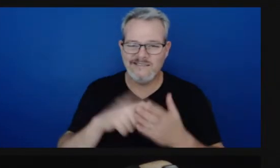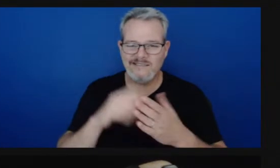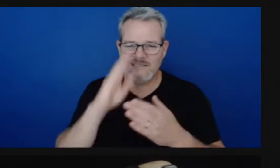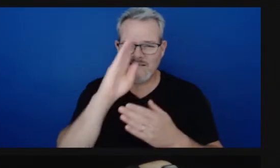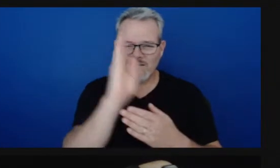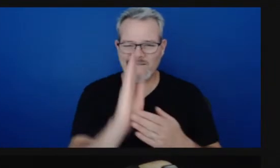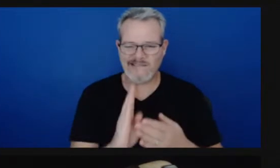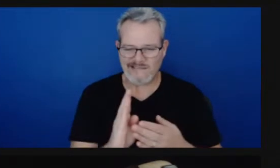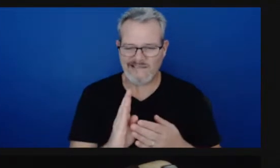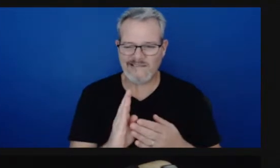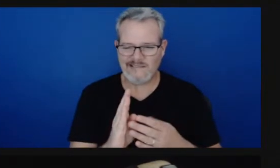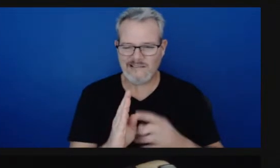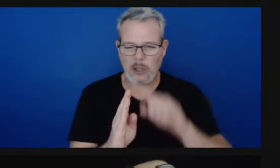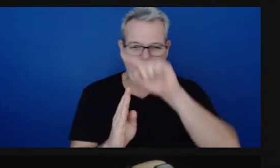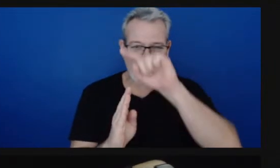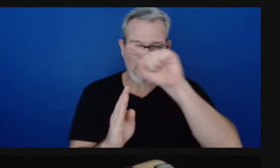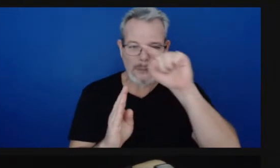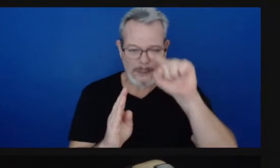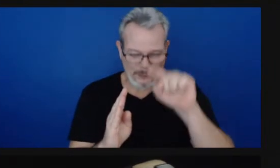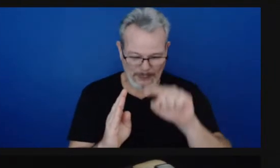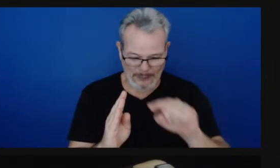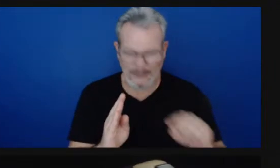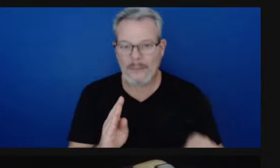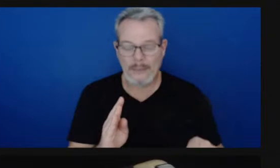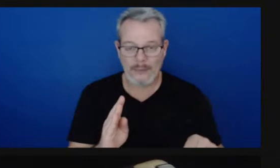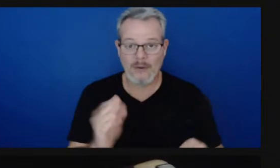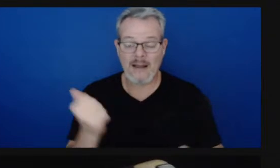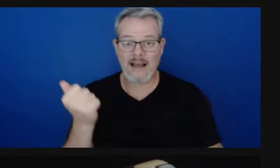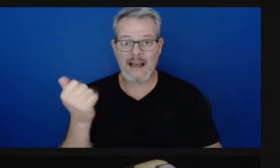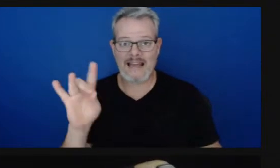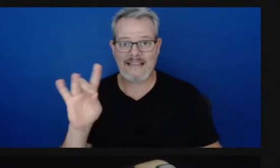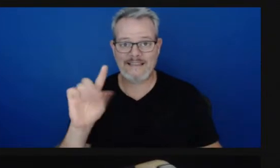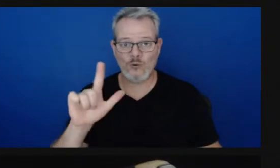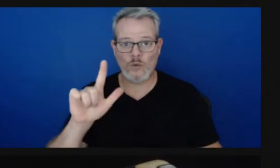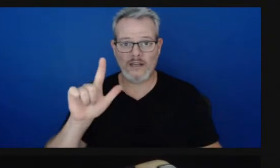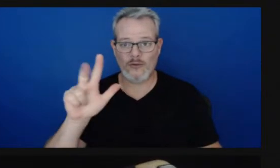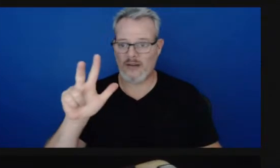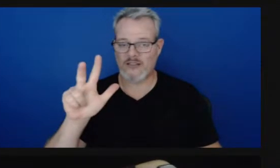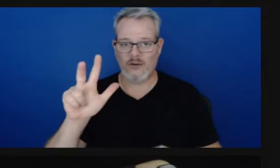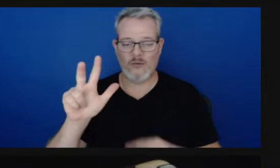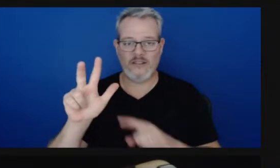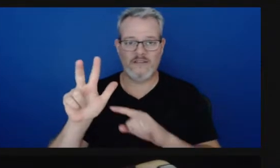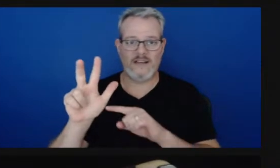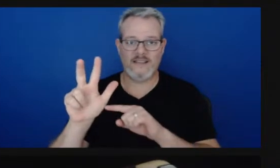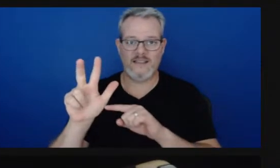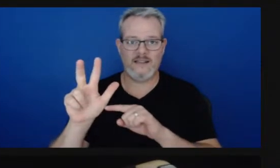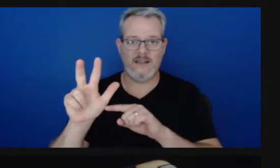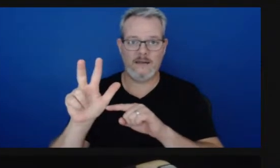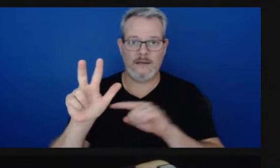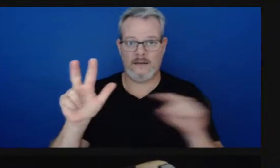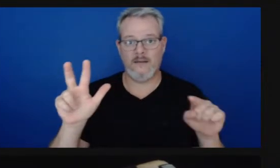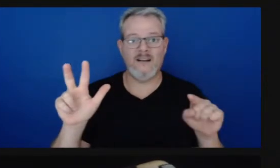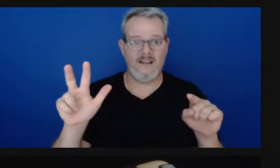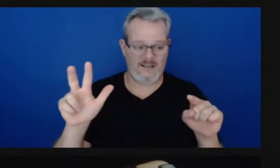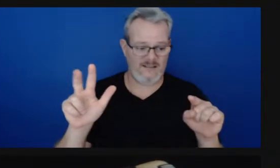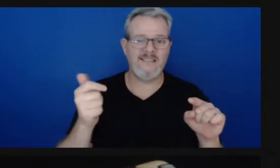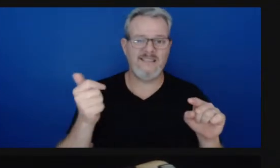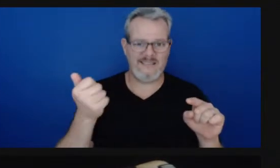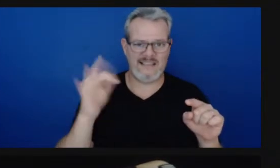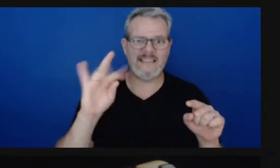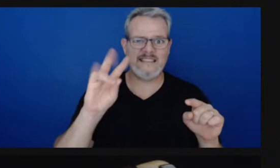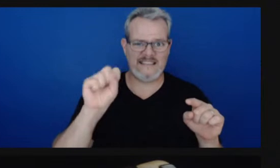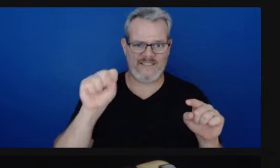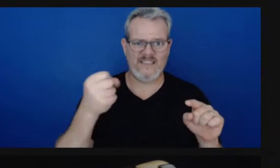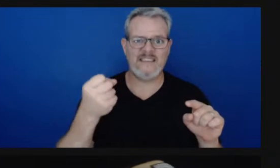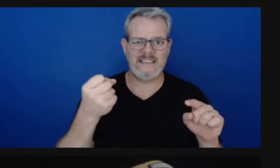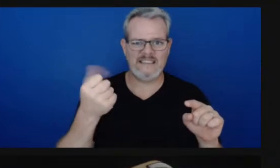here. This is where we have eruptions from 1823. Mauna Iki was along that area as well. Other eruptions in the 70s,